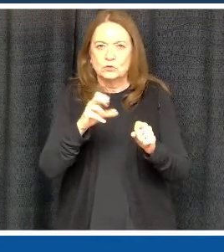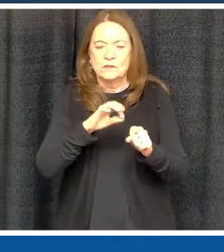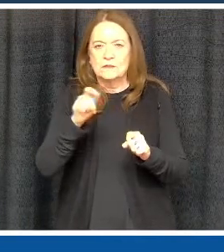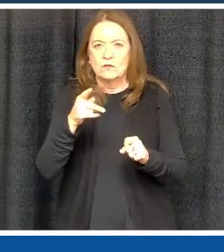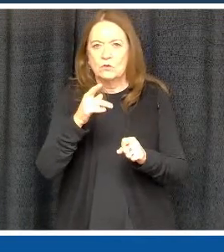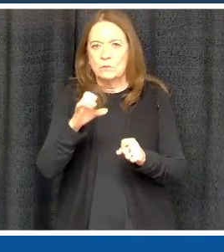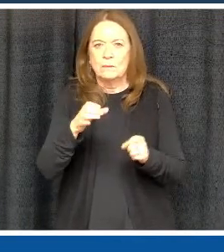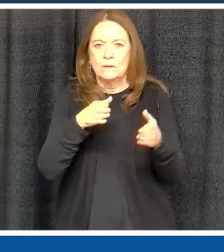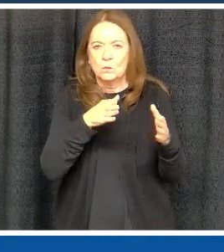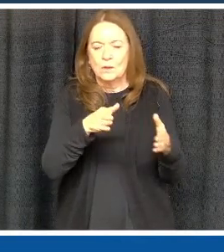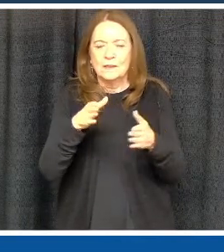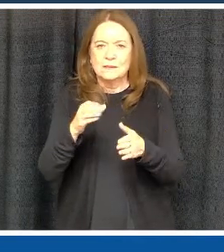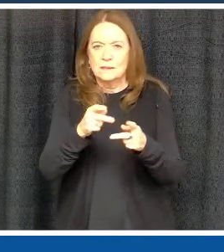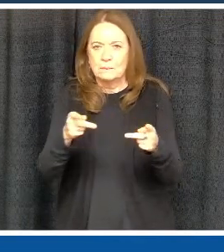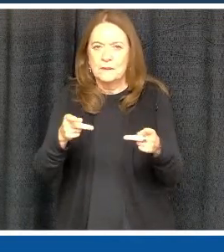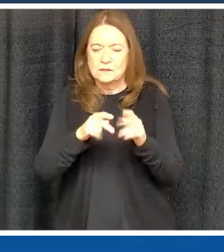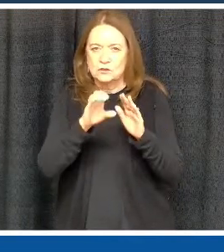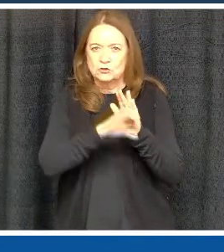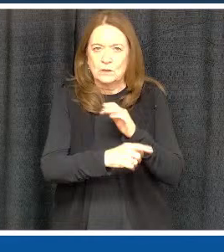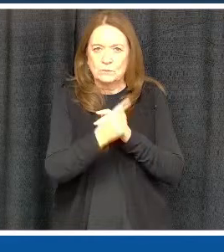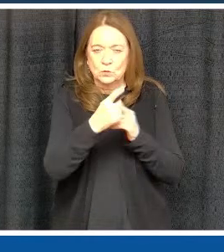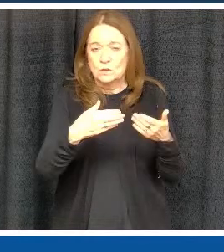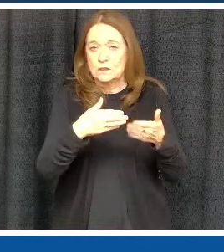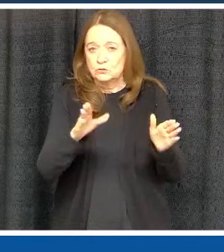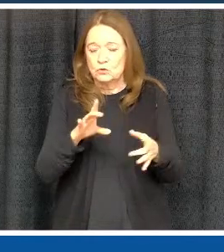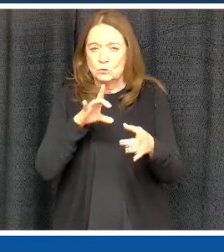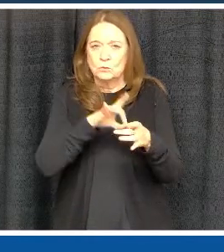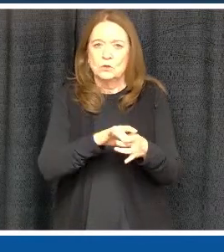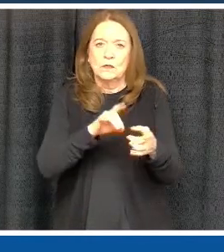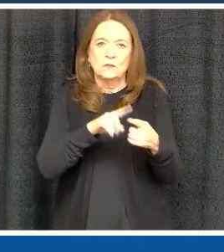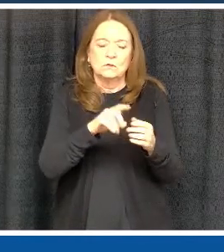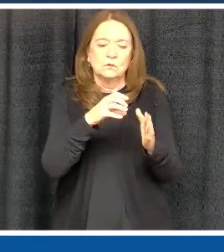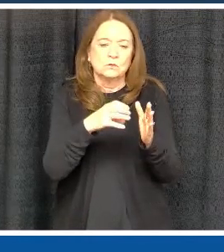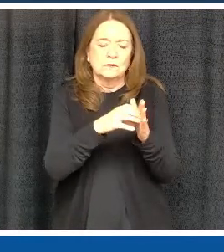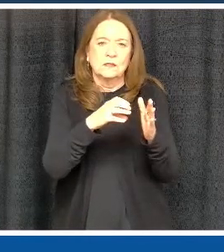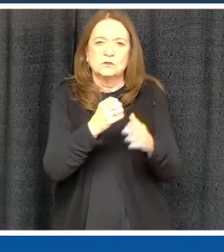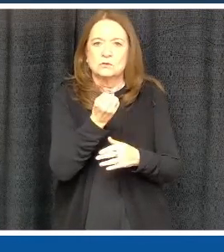Ways and Places, Chapter 1 in general pertaining to Section